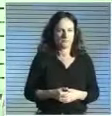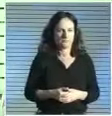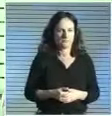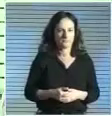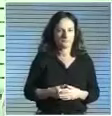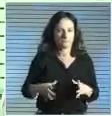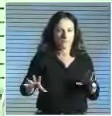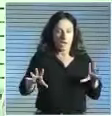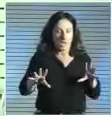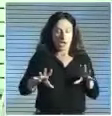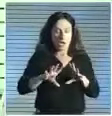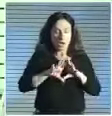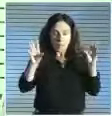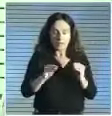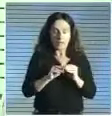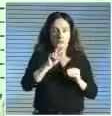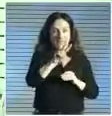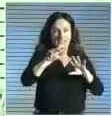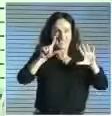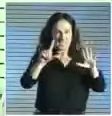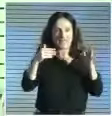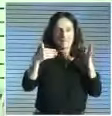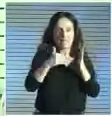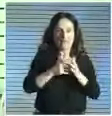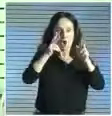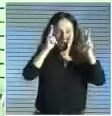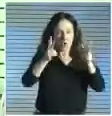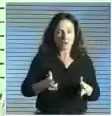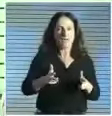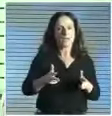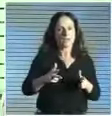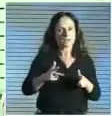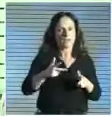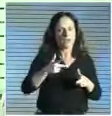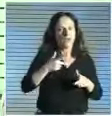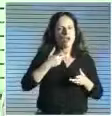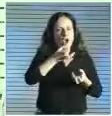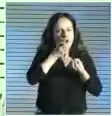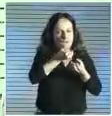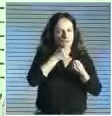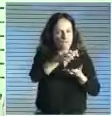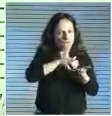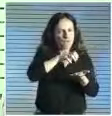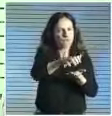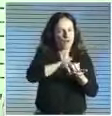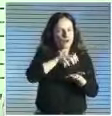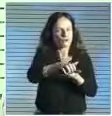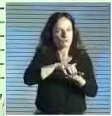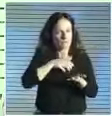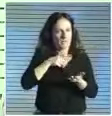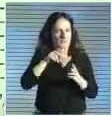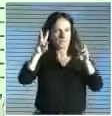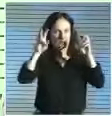of 27,000 hotels who reported what they are already doing on sustainability. So it's 70